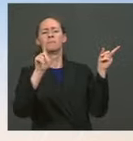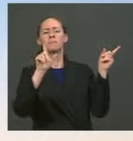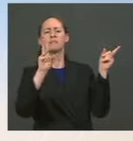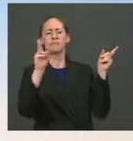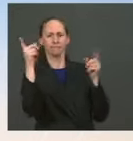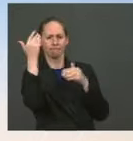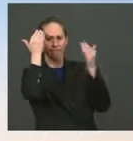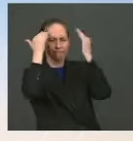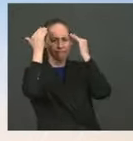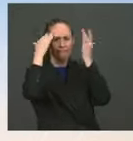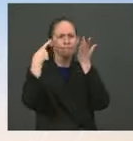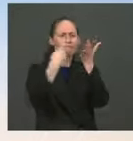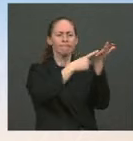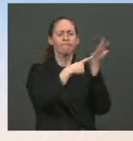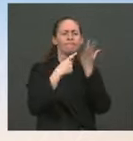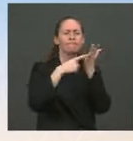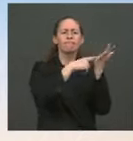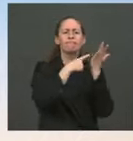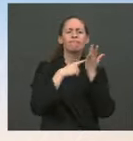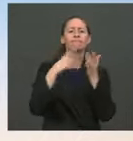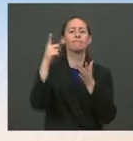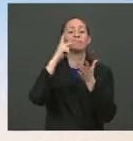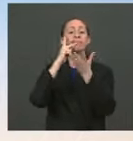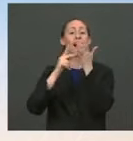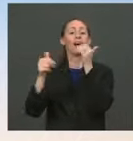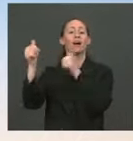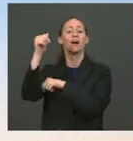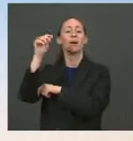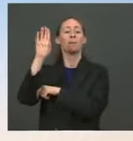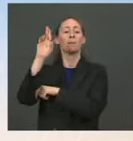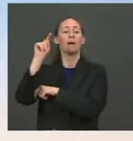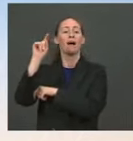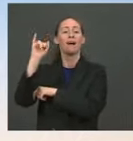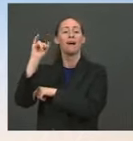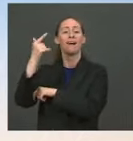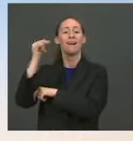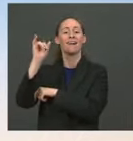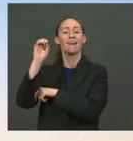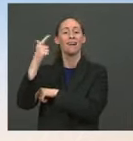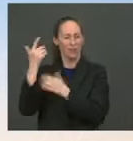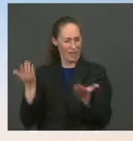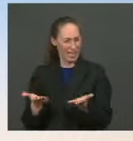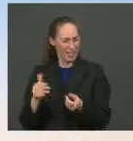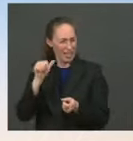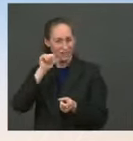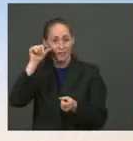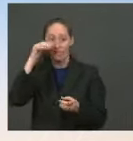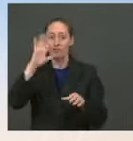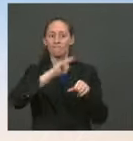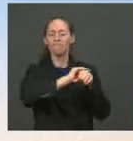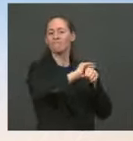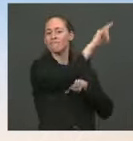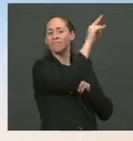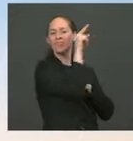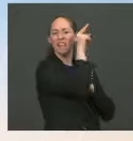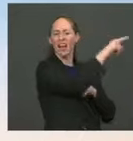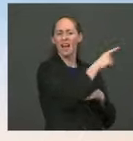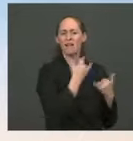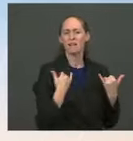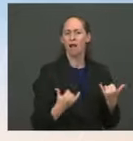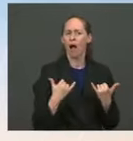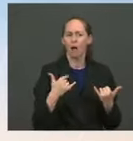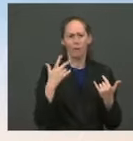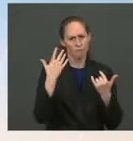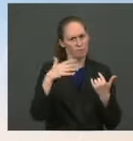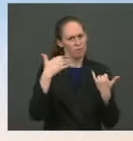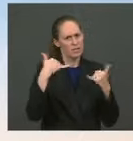Secretary Pete Buttigieg, that's where he basically left after leaving here, speaking with all of you. And so, again, we're very engaged. We have